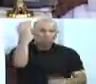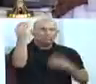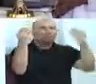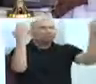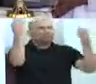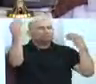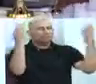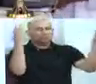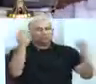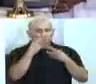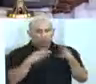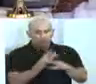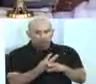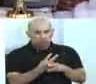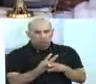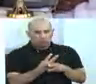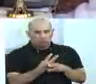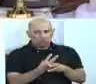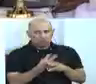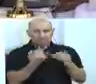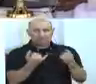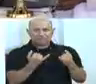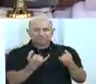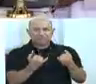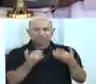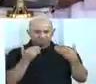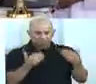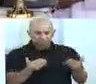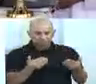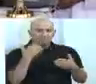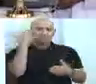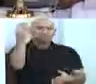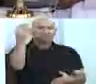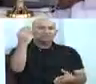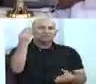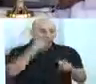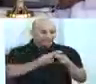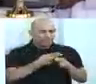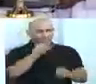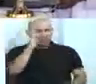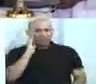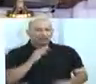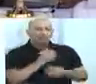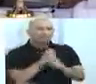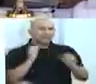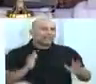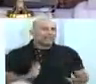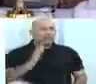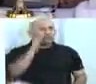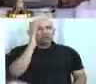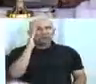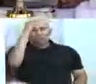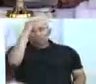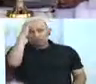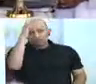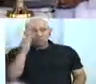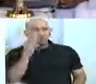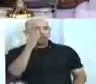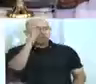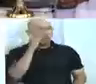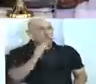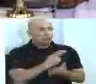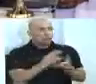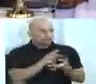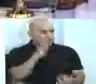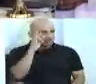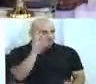world. So as we go into the world this day, may we go out into the world in the name of God our Savior, God our Father, and God the Holy